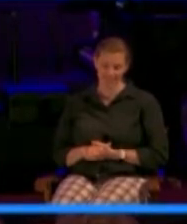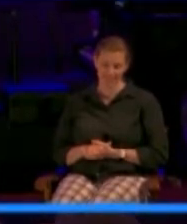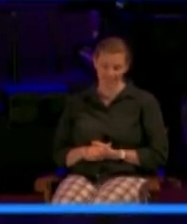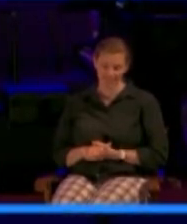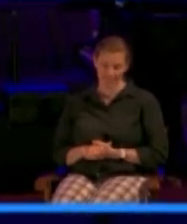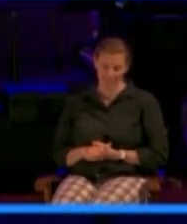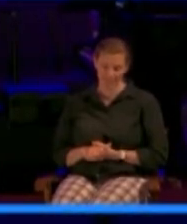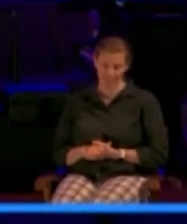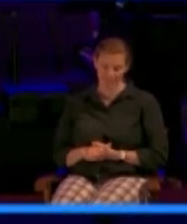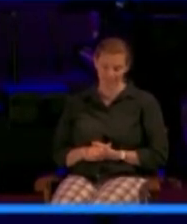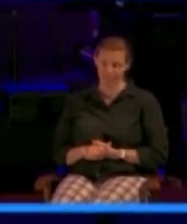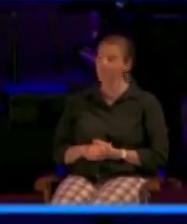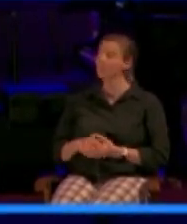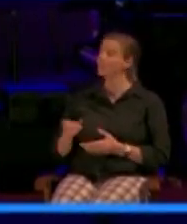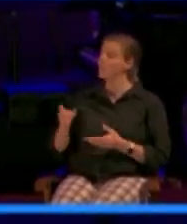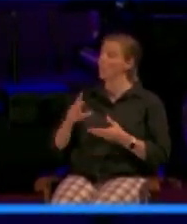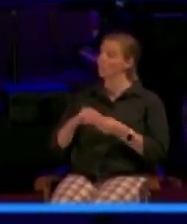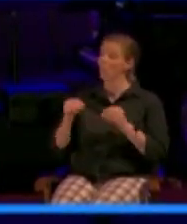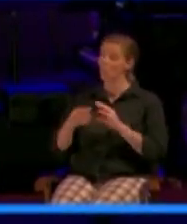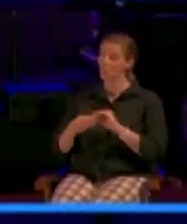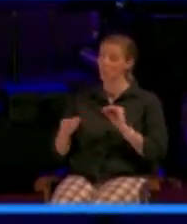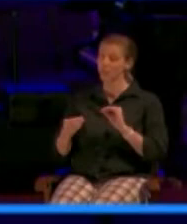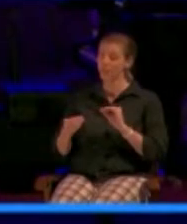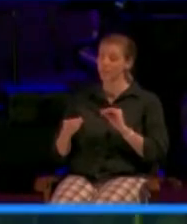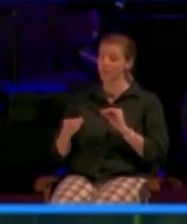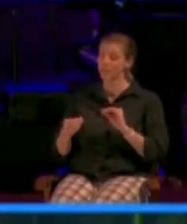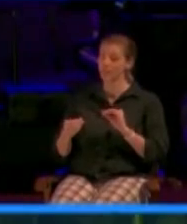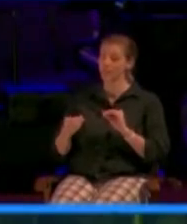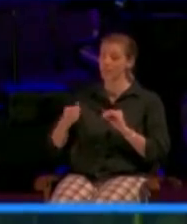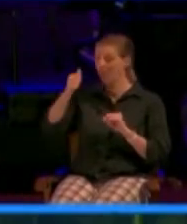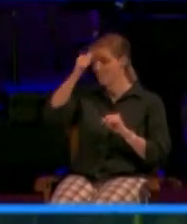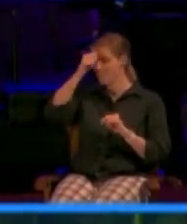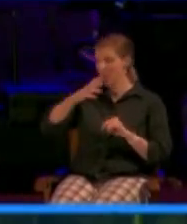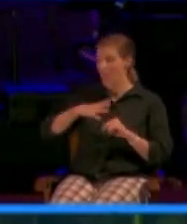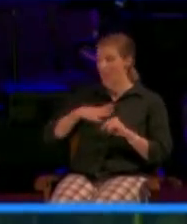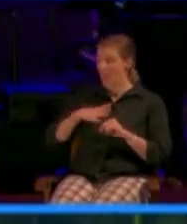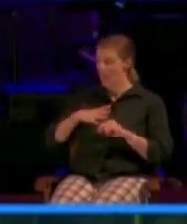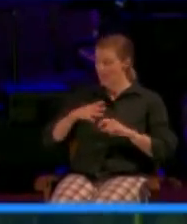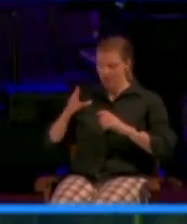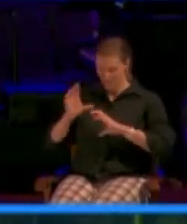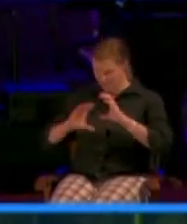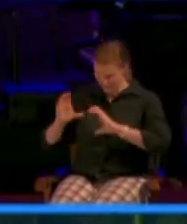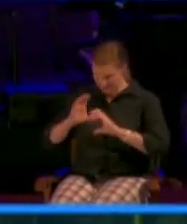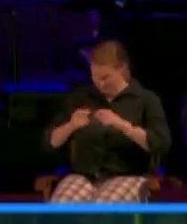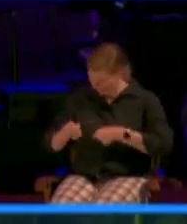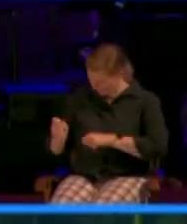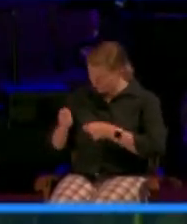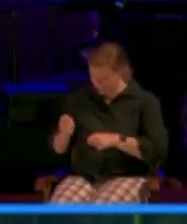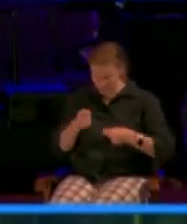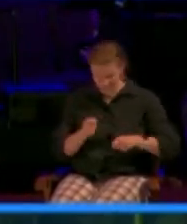that a man found and reburied. What?